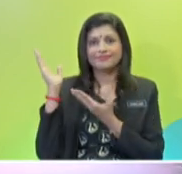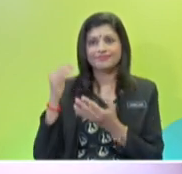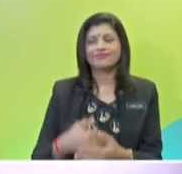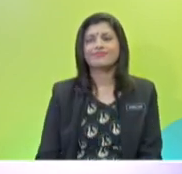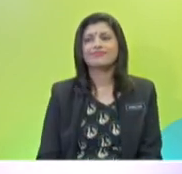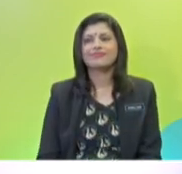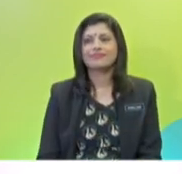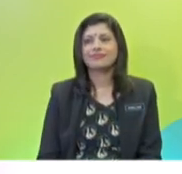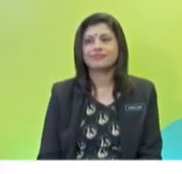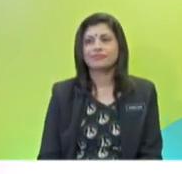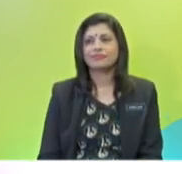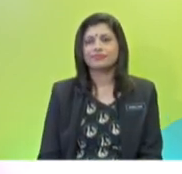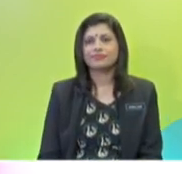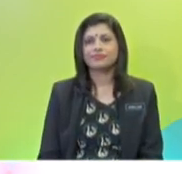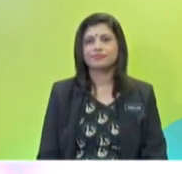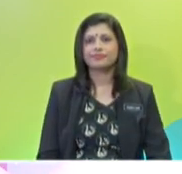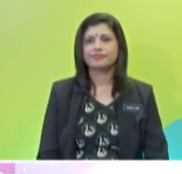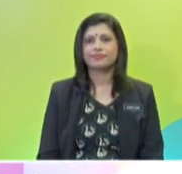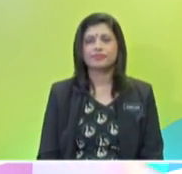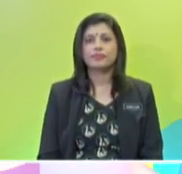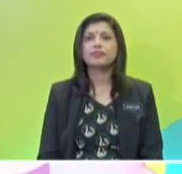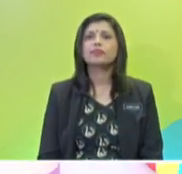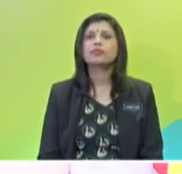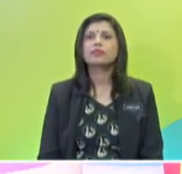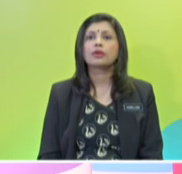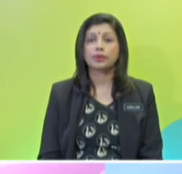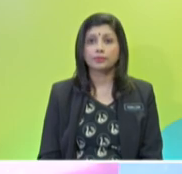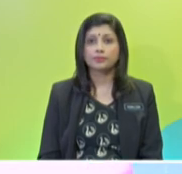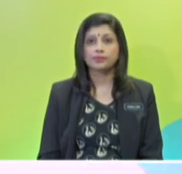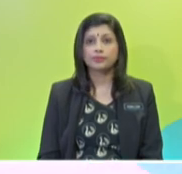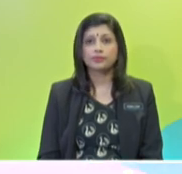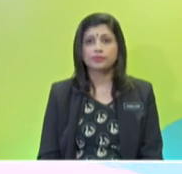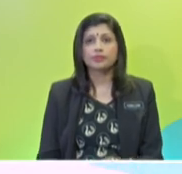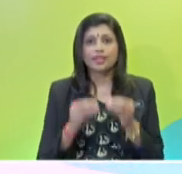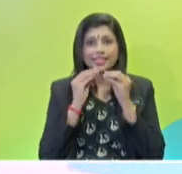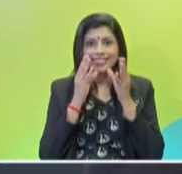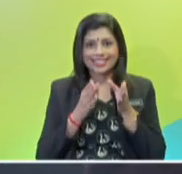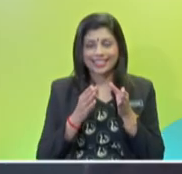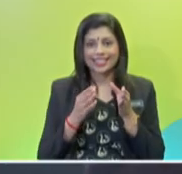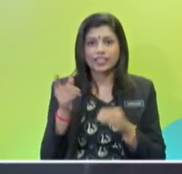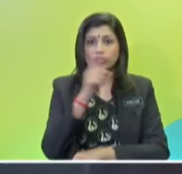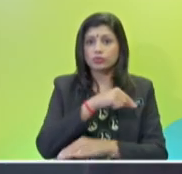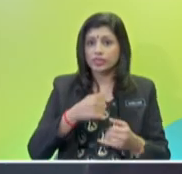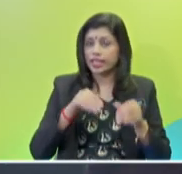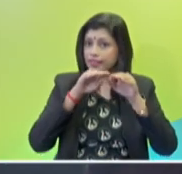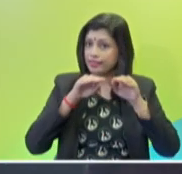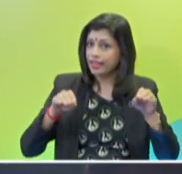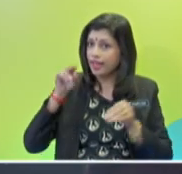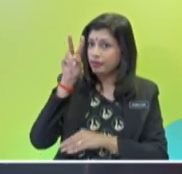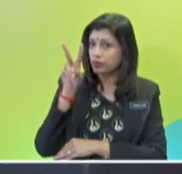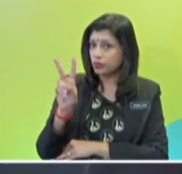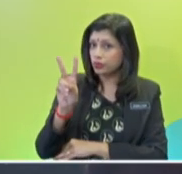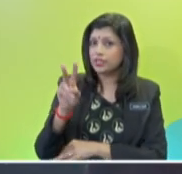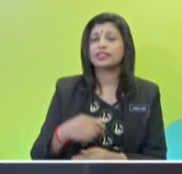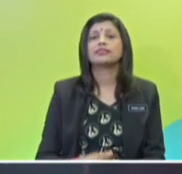Iris. Hi, Iris. Hi. Okay, so teacher, for today's Tahap 2 slot, what are we going to learn,